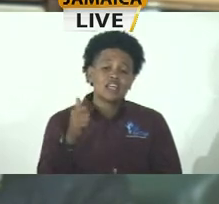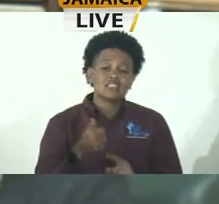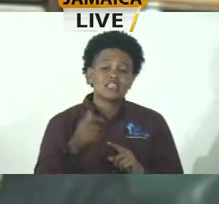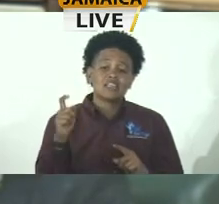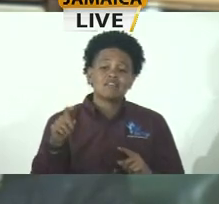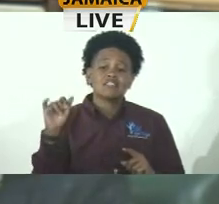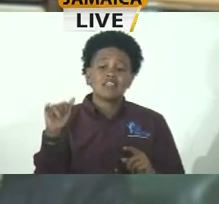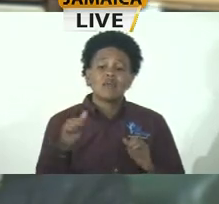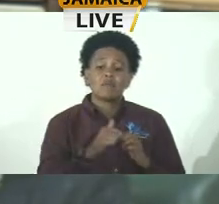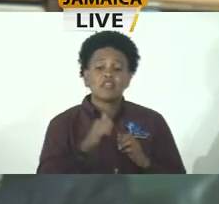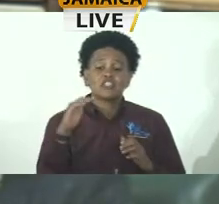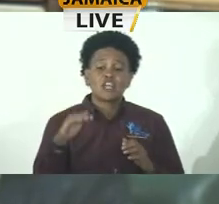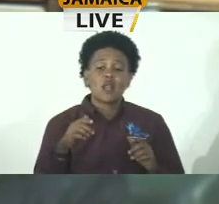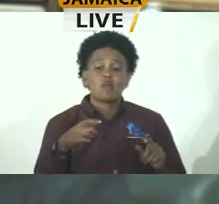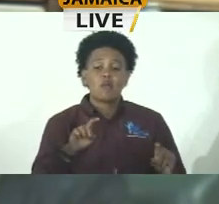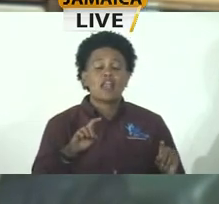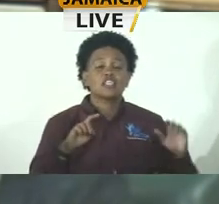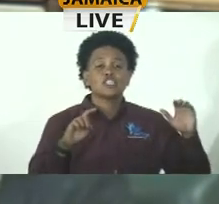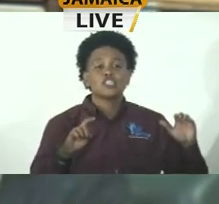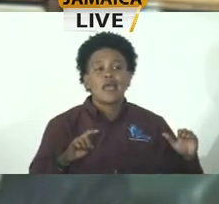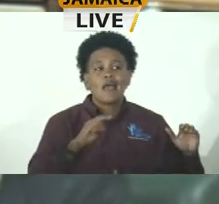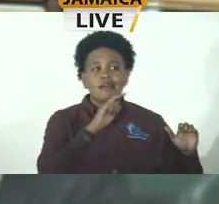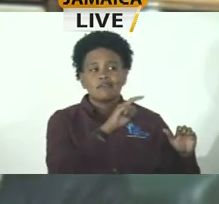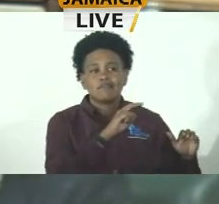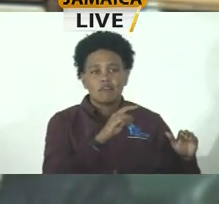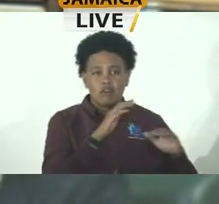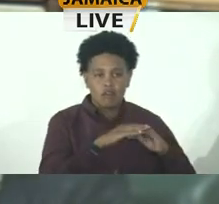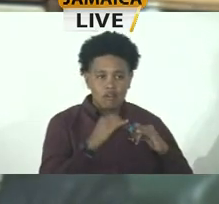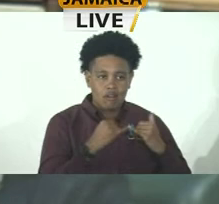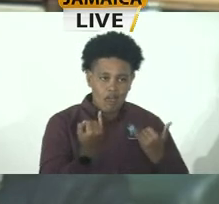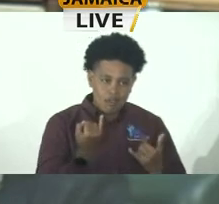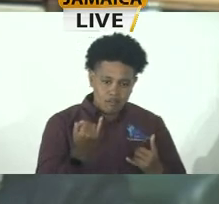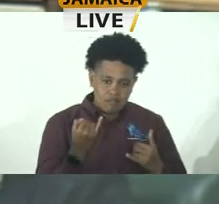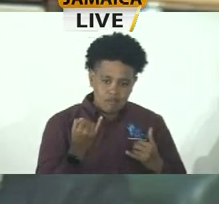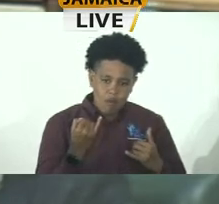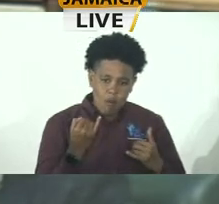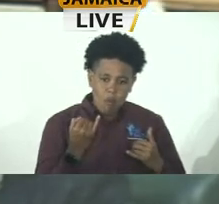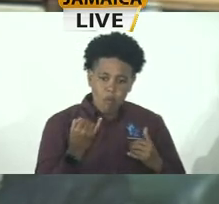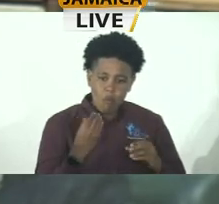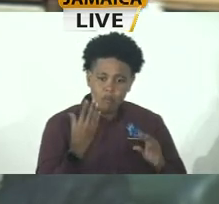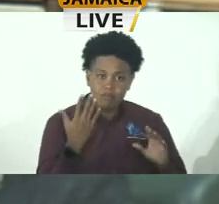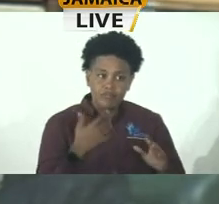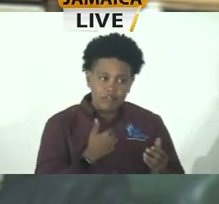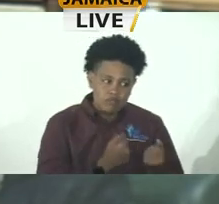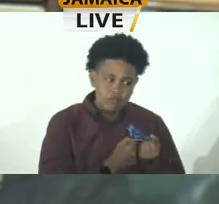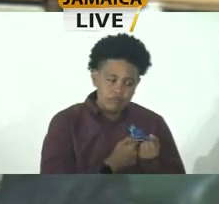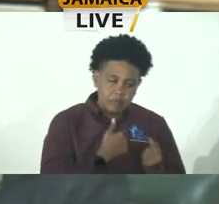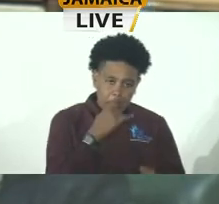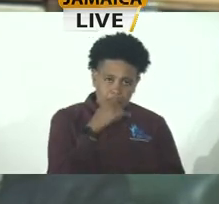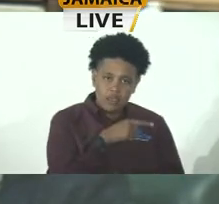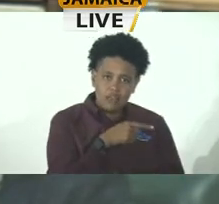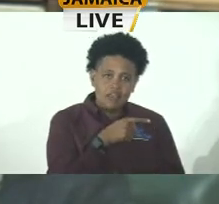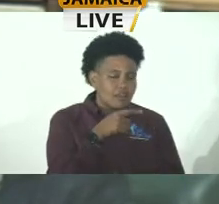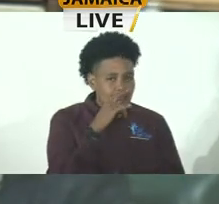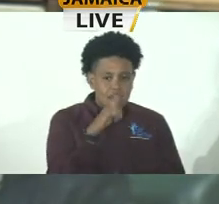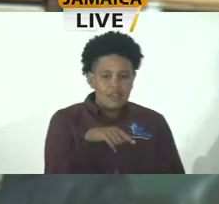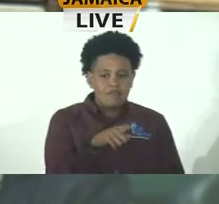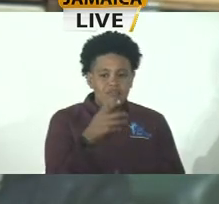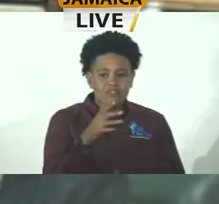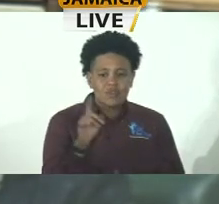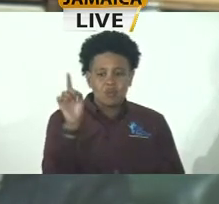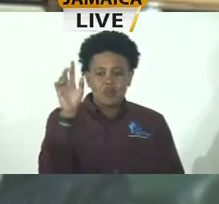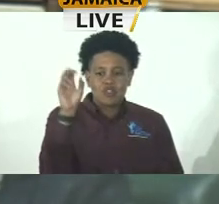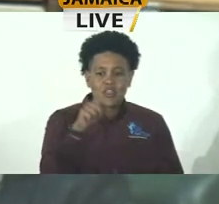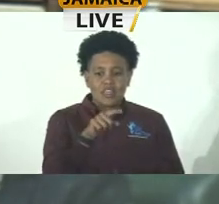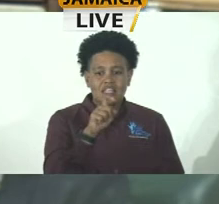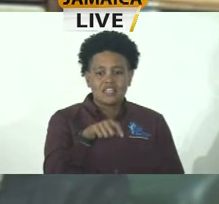stay with the child while the child is uh on the the virtual platform uh and that finishes at 1 30 and